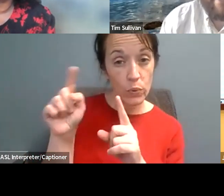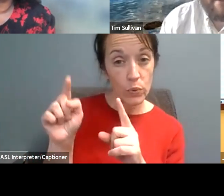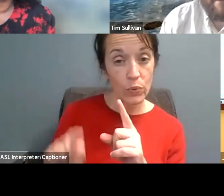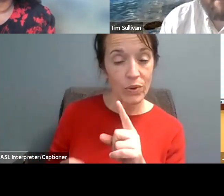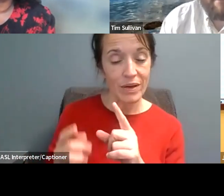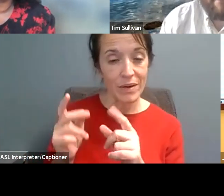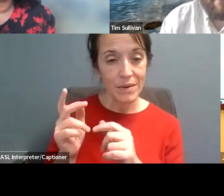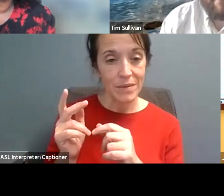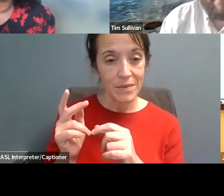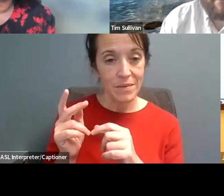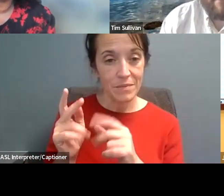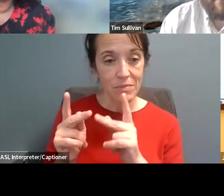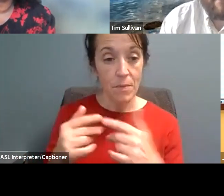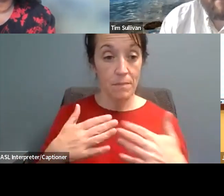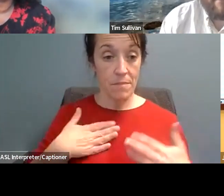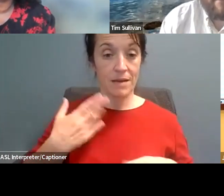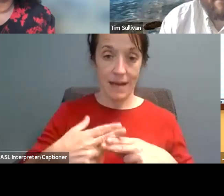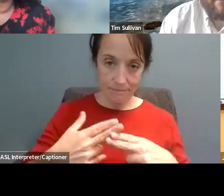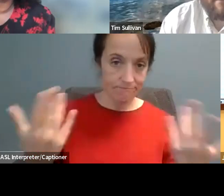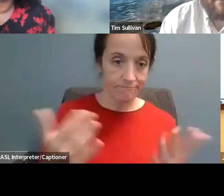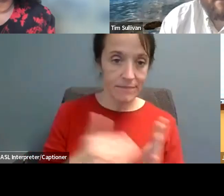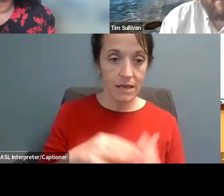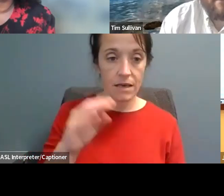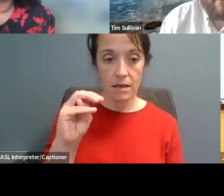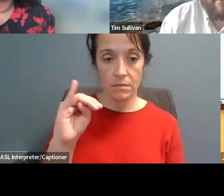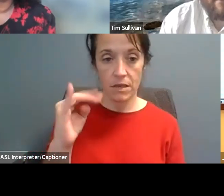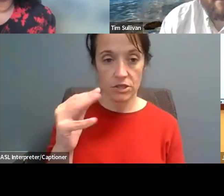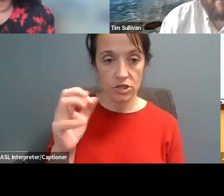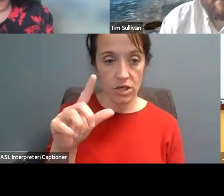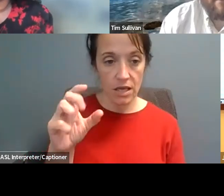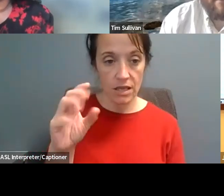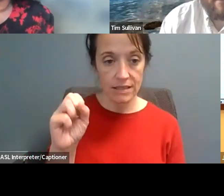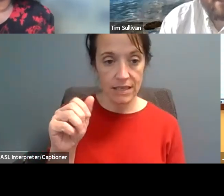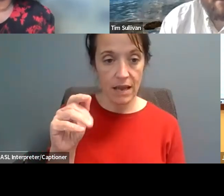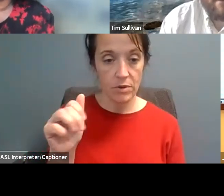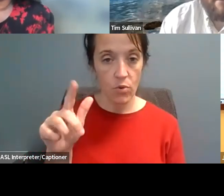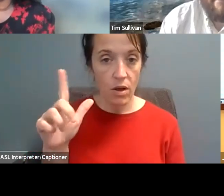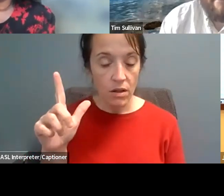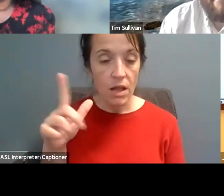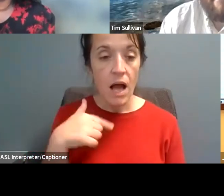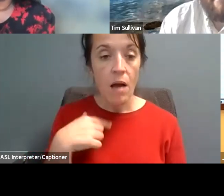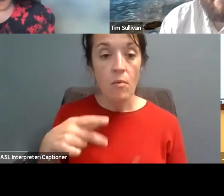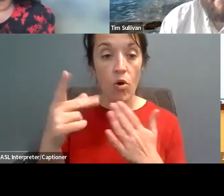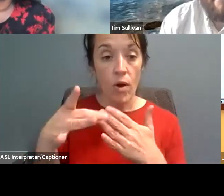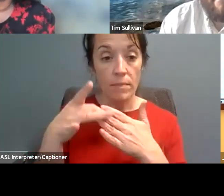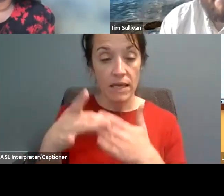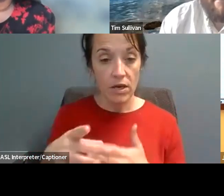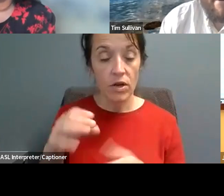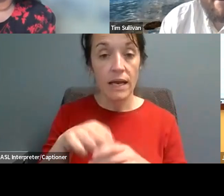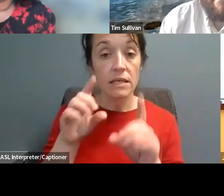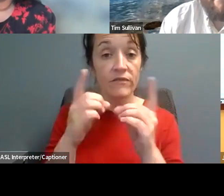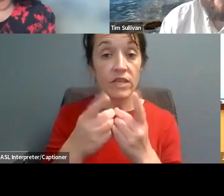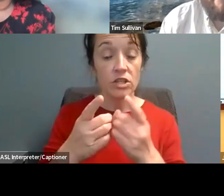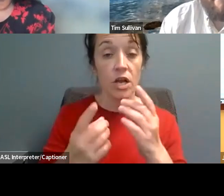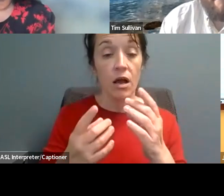am. Again, my name is Michelle Samuel-Fu, and I am a national program leader in the Division of Plant